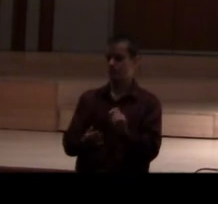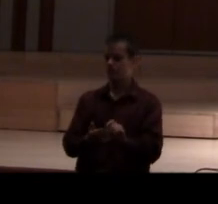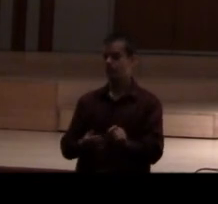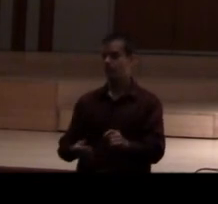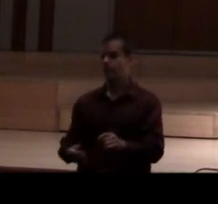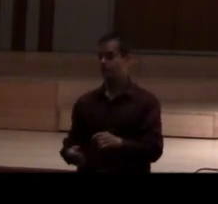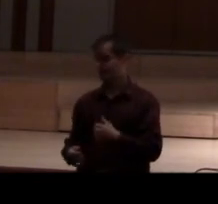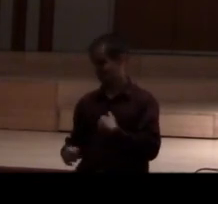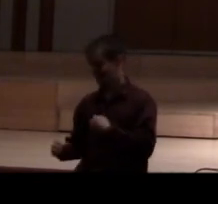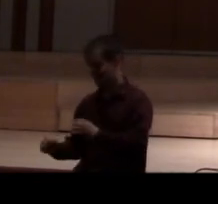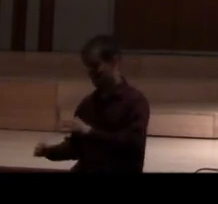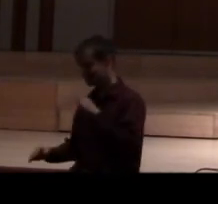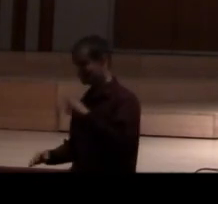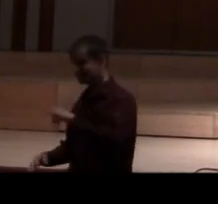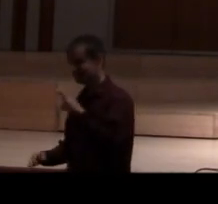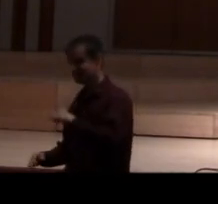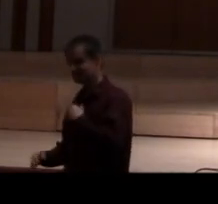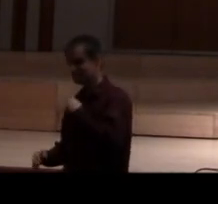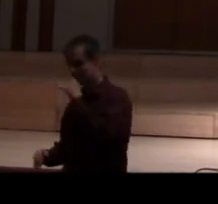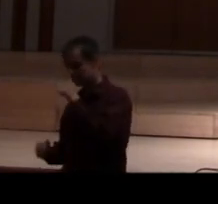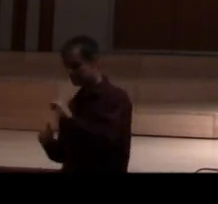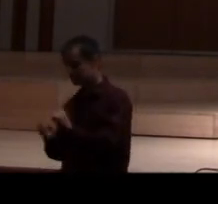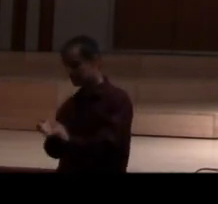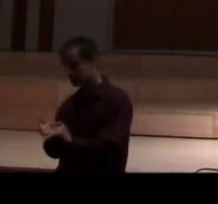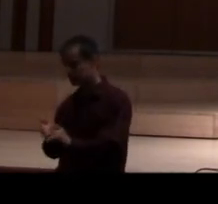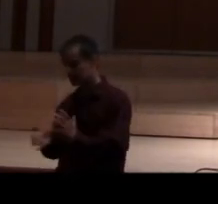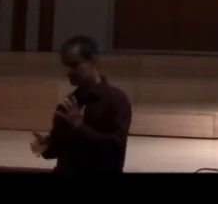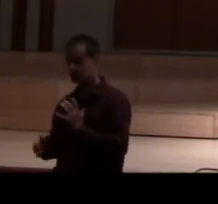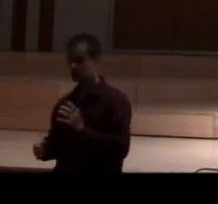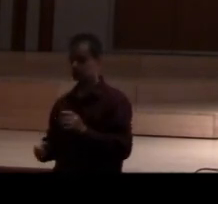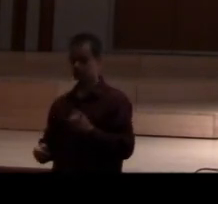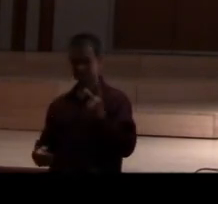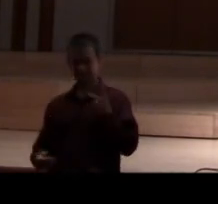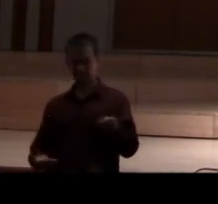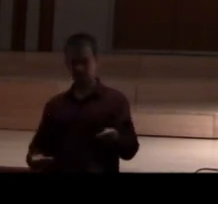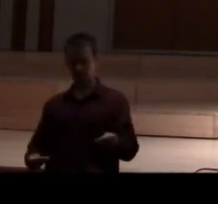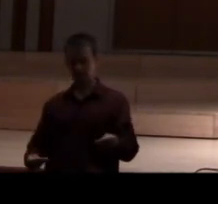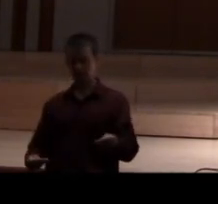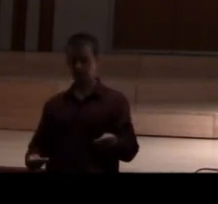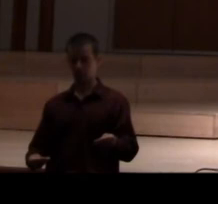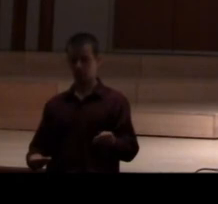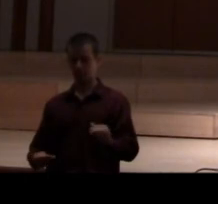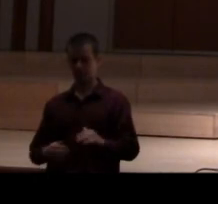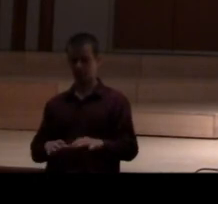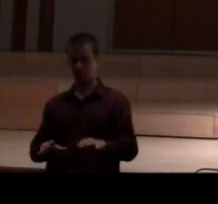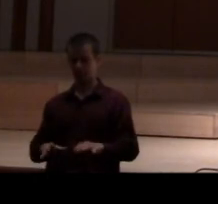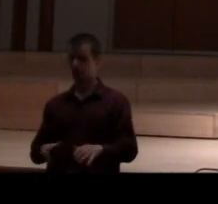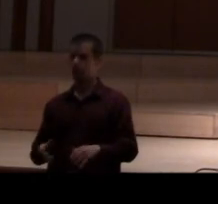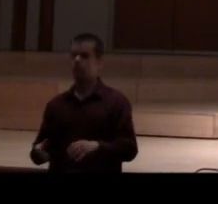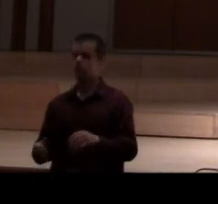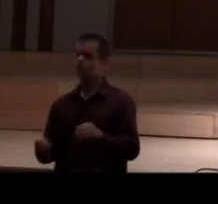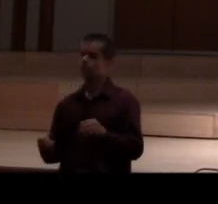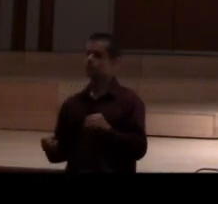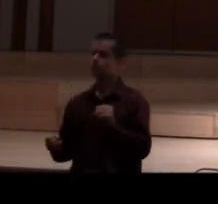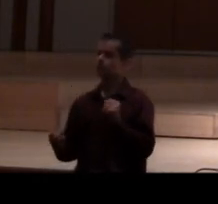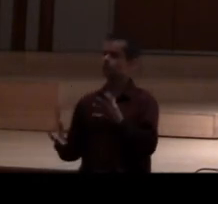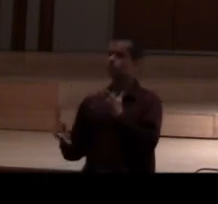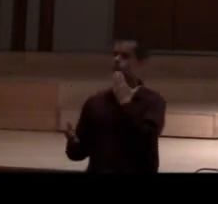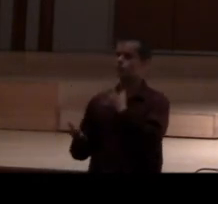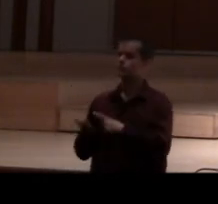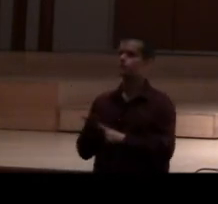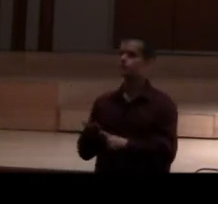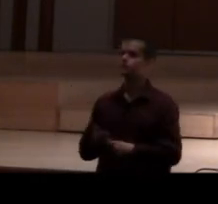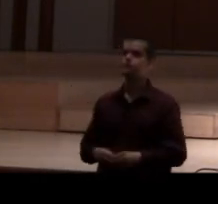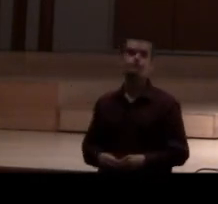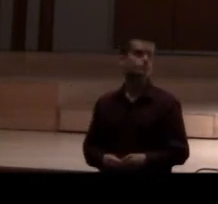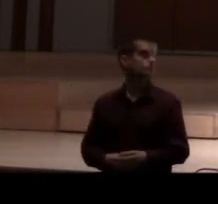many ideas flowed from that, and a lot of discussion over what we were doing and where writing goes. Wonderful. That discussion about where